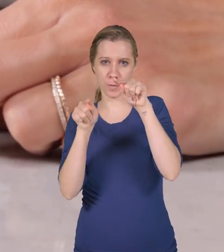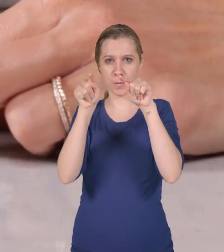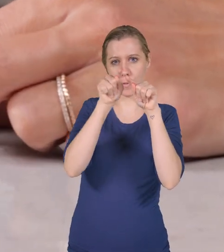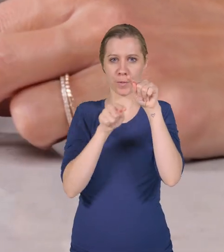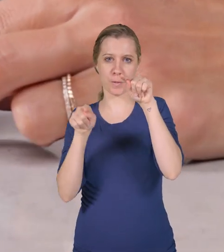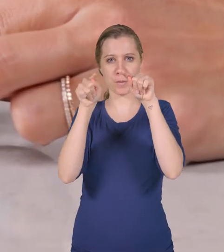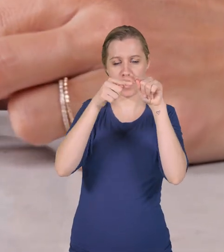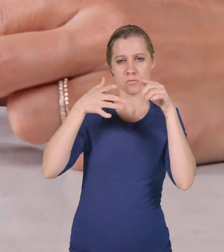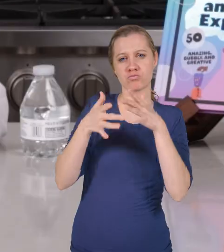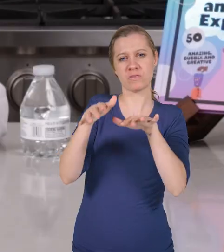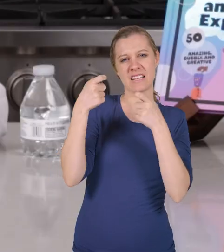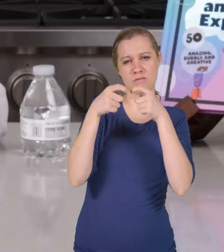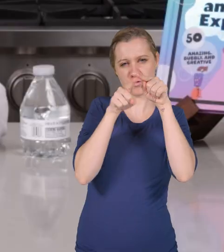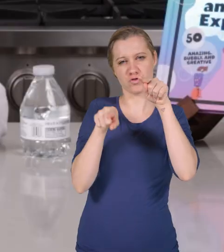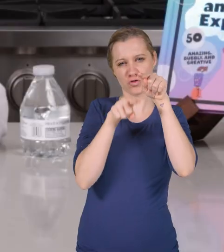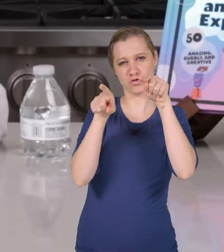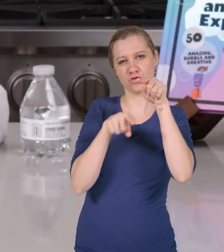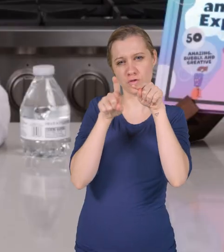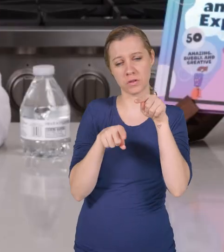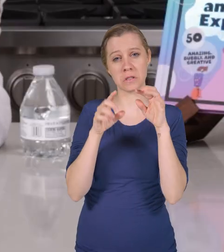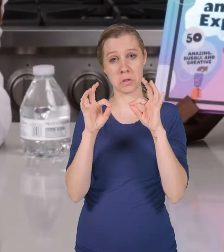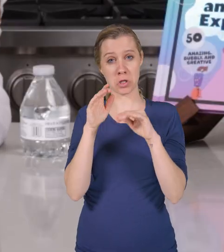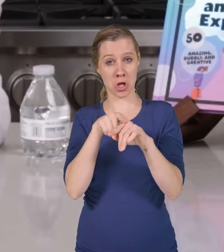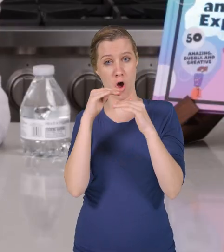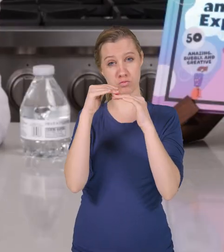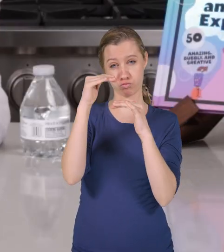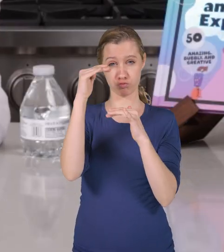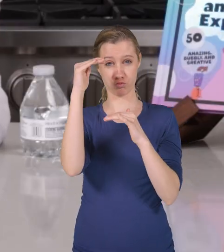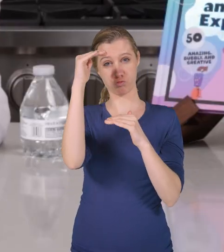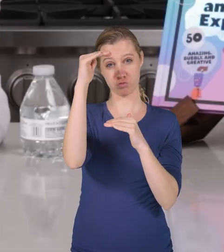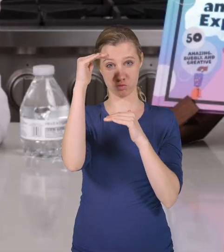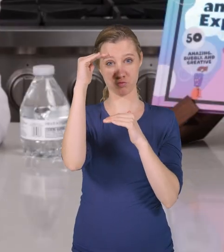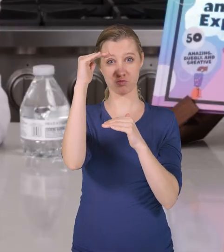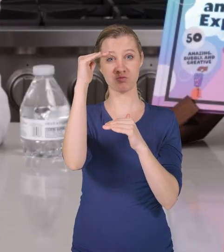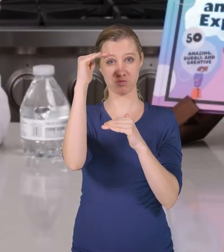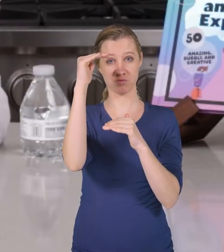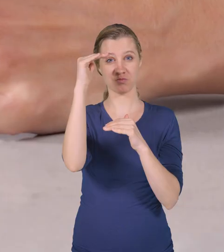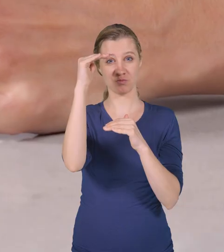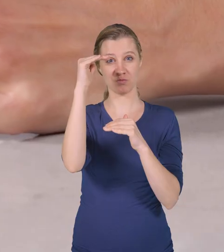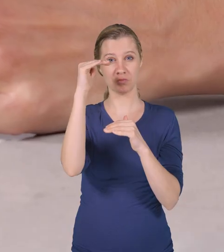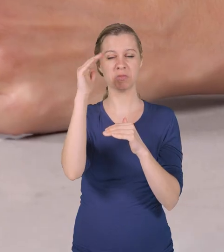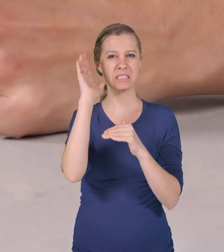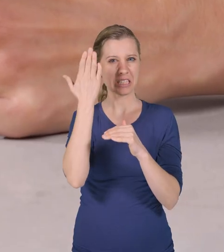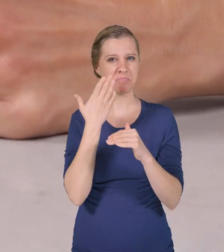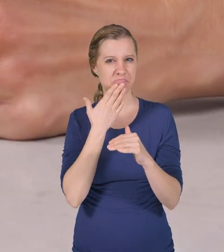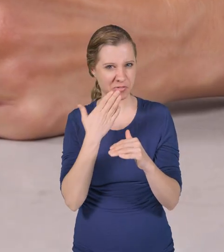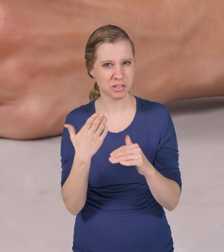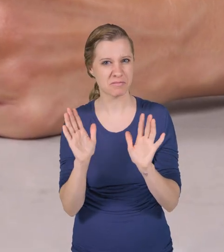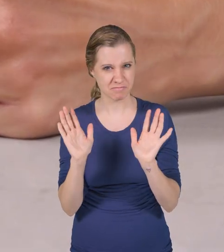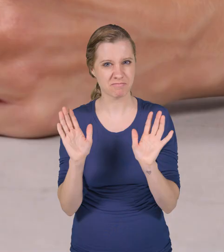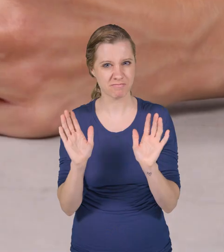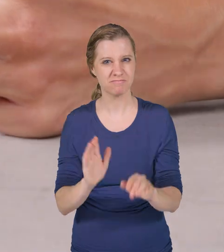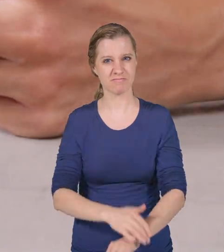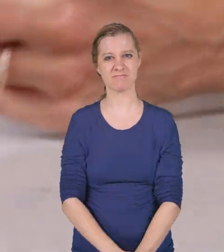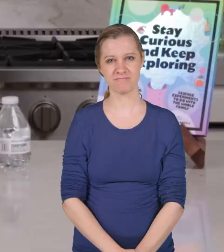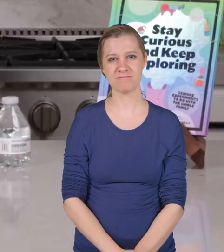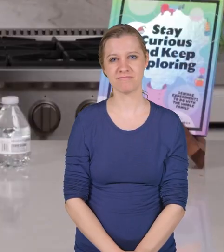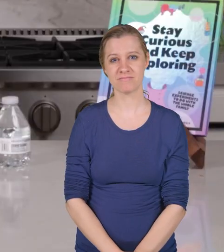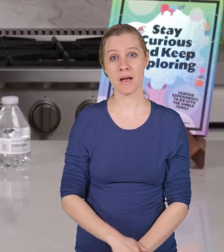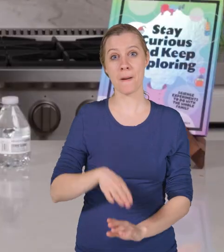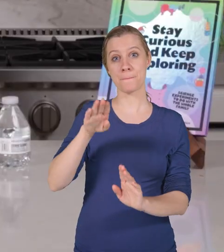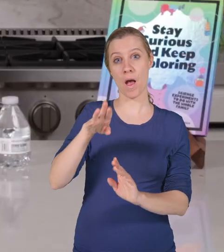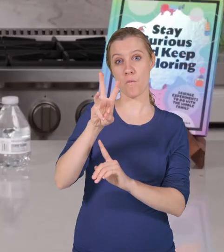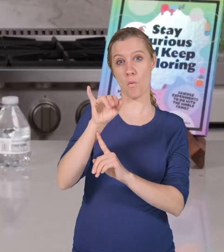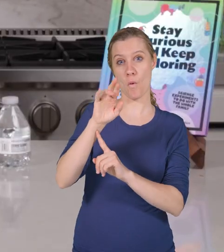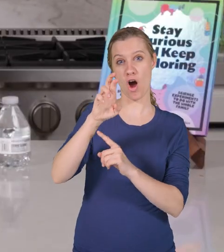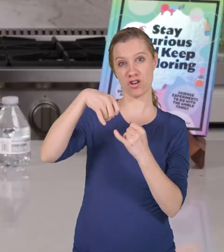to flow through our wire. And once it's just about long enough, that looks mostly good, I'm